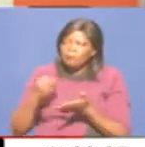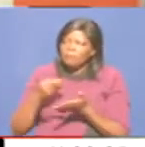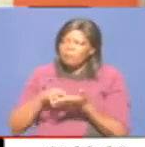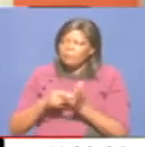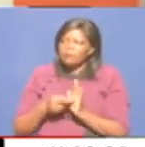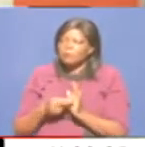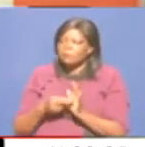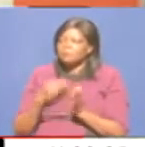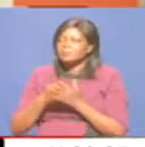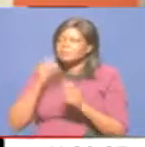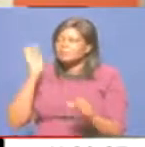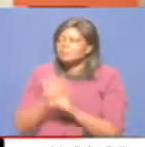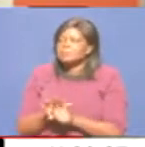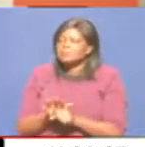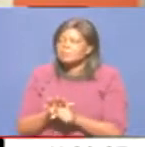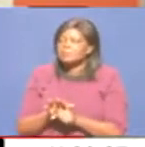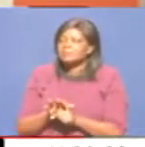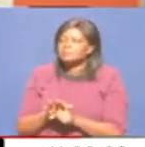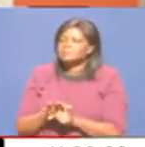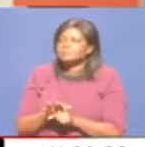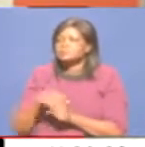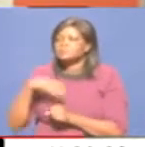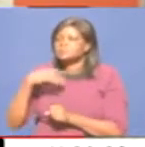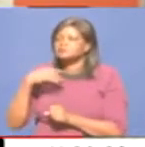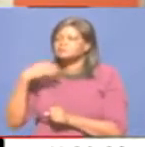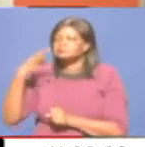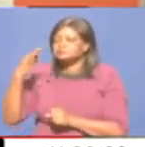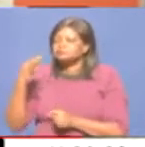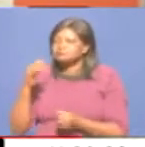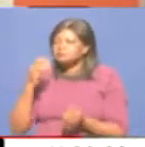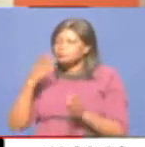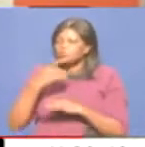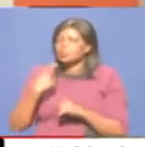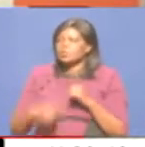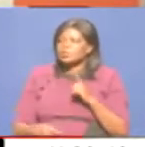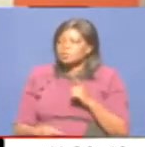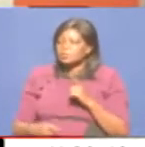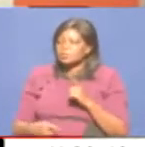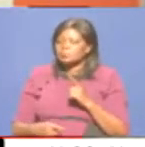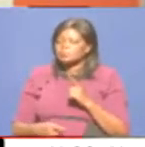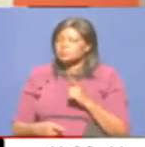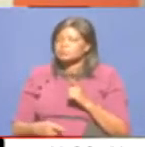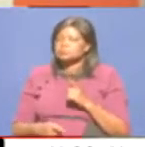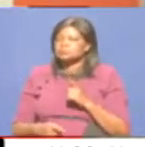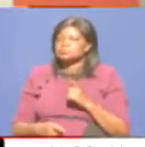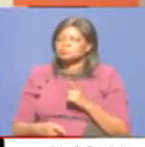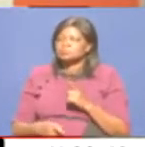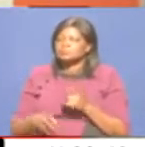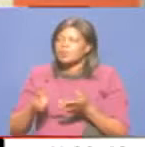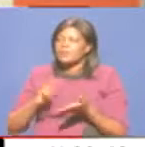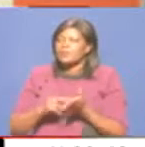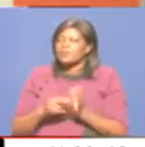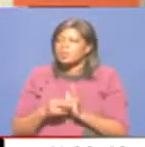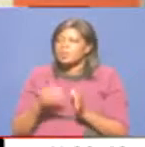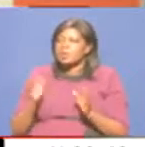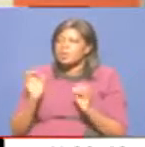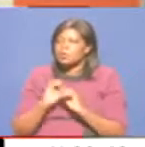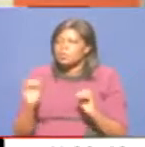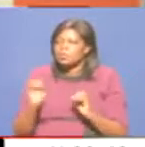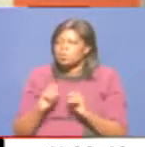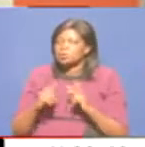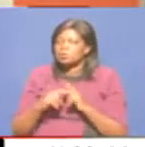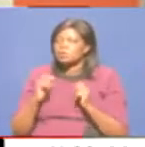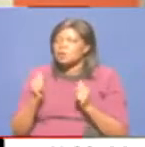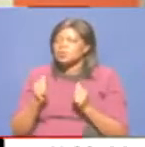billions, okay? And tomorrow, after that year, no project has taken off and the money has